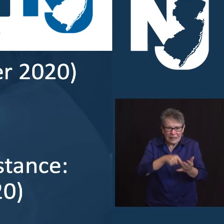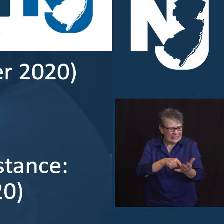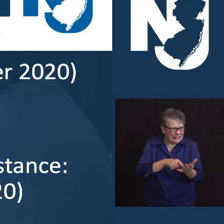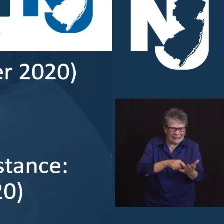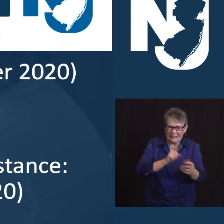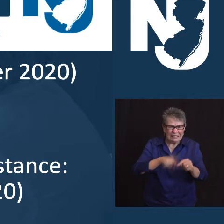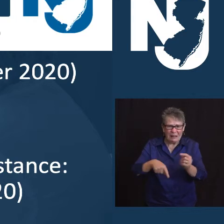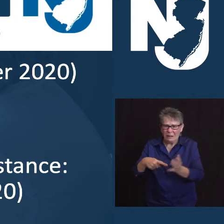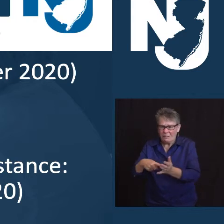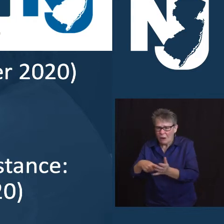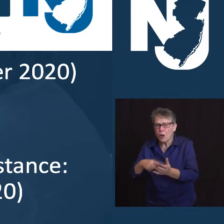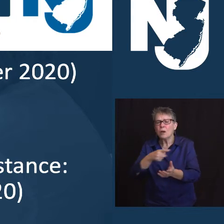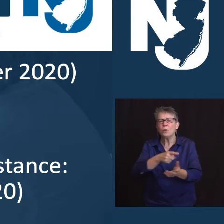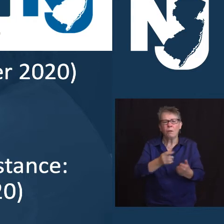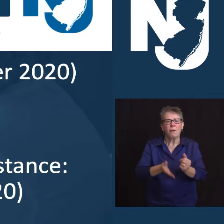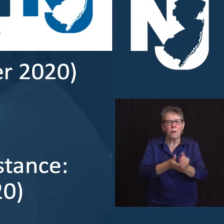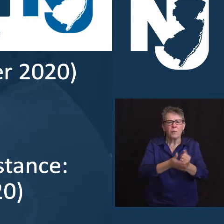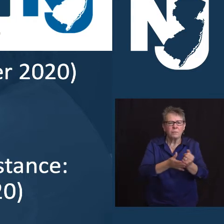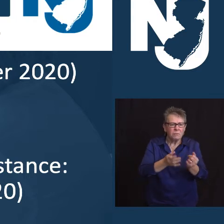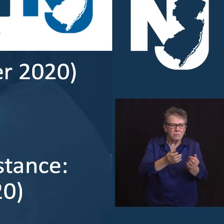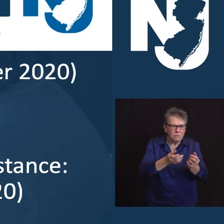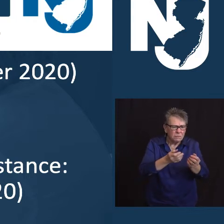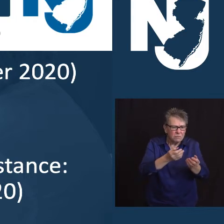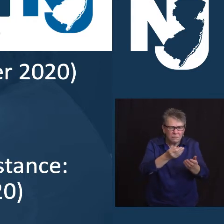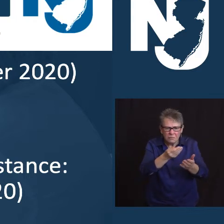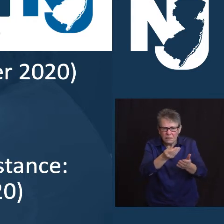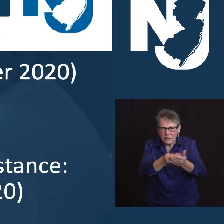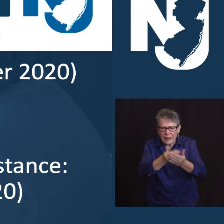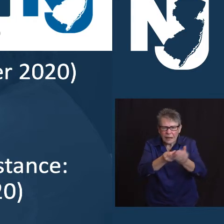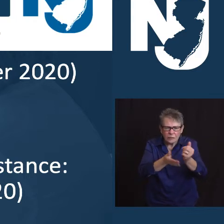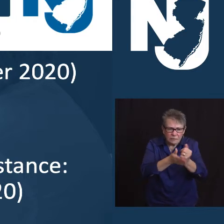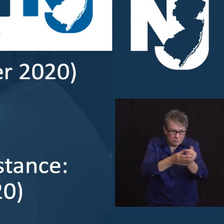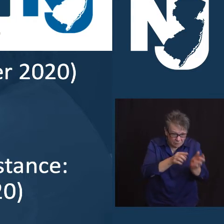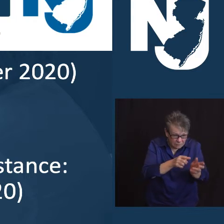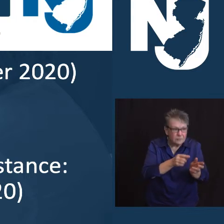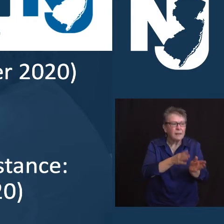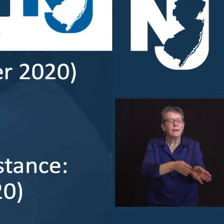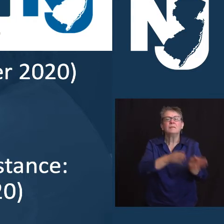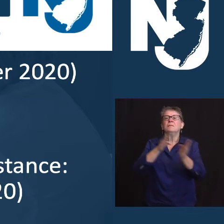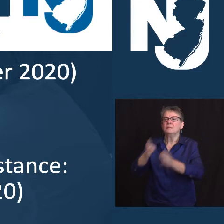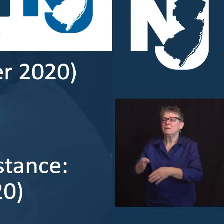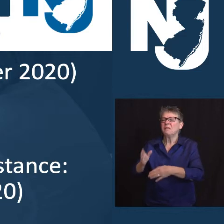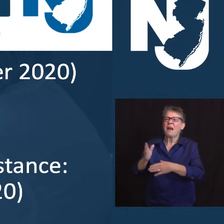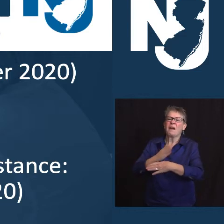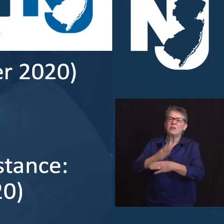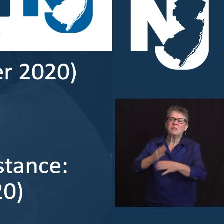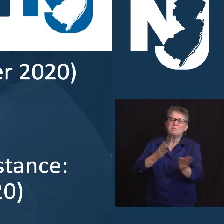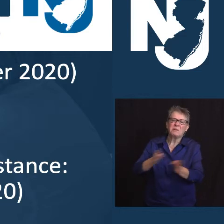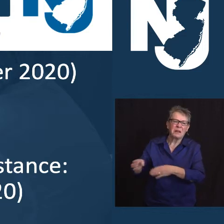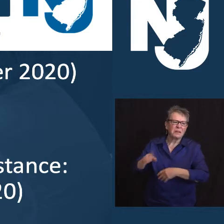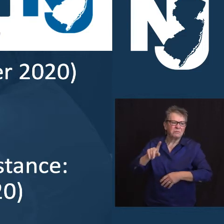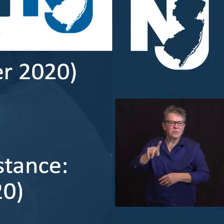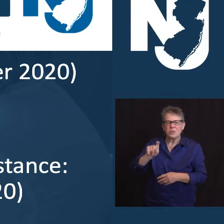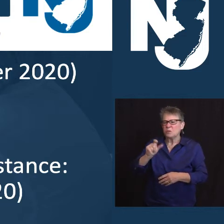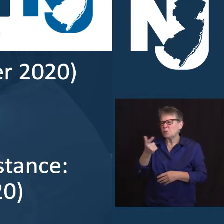they purchased in 2020, and it's even $27 per month lower than